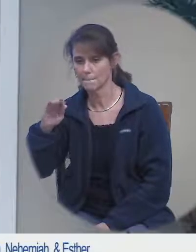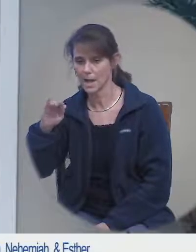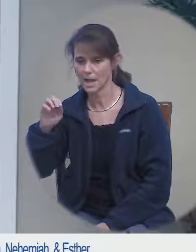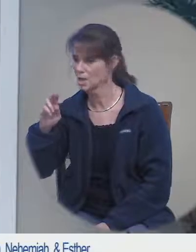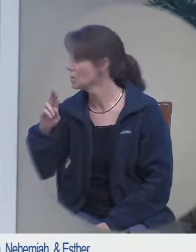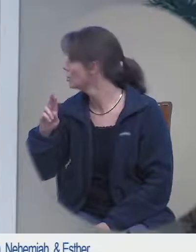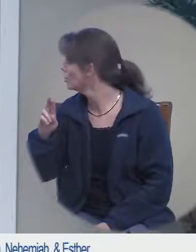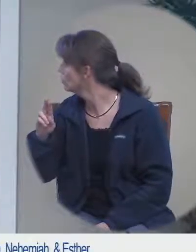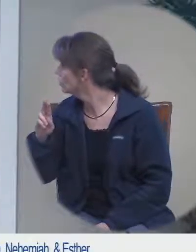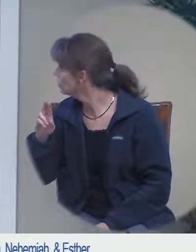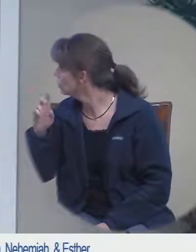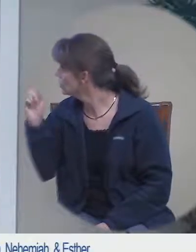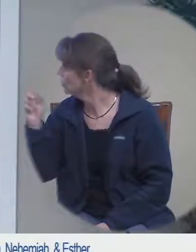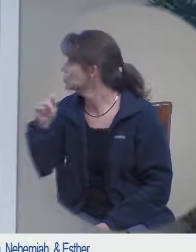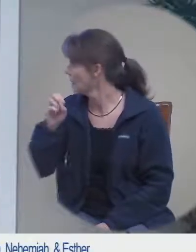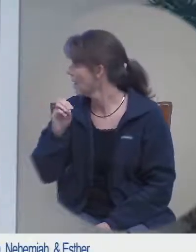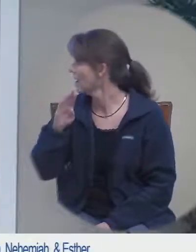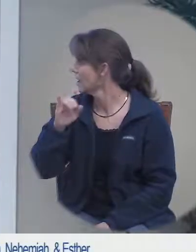priest at this time,